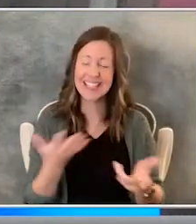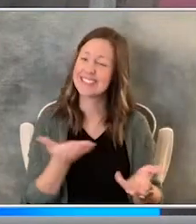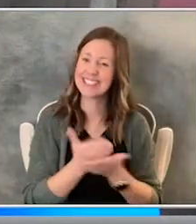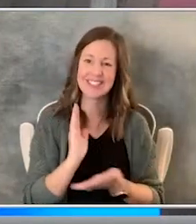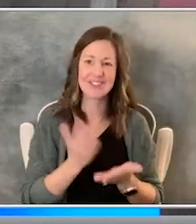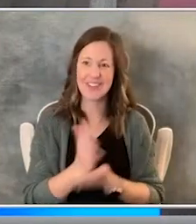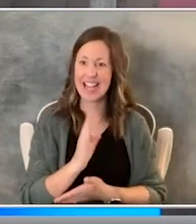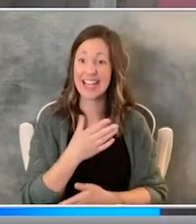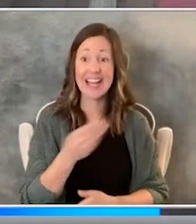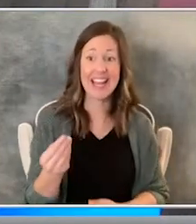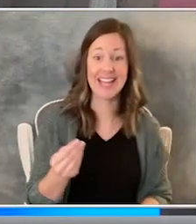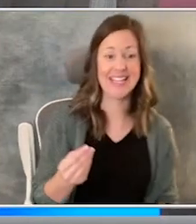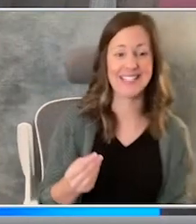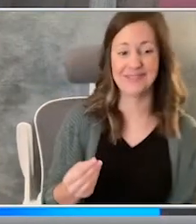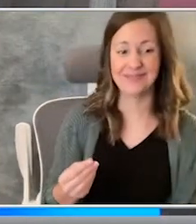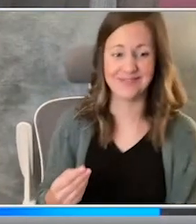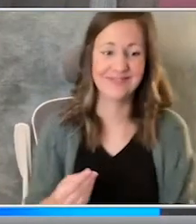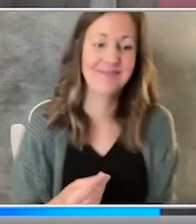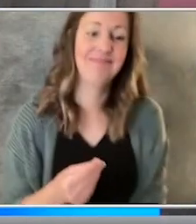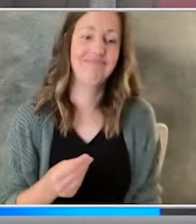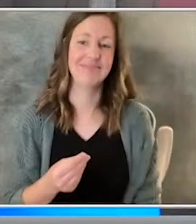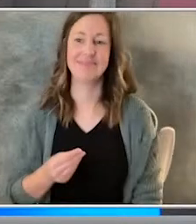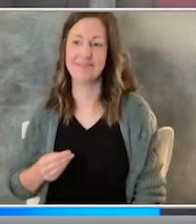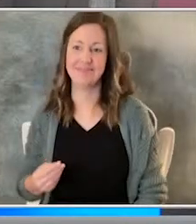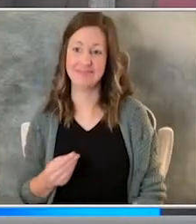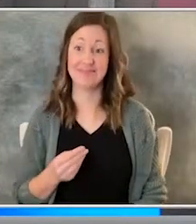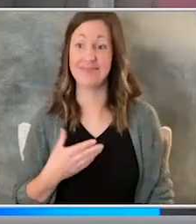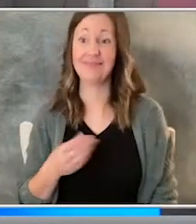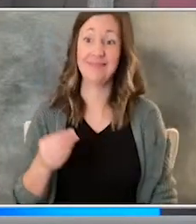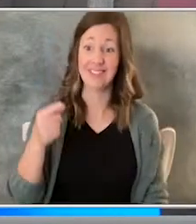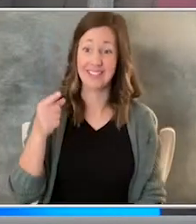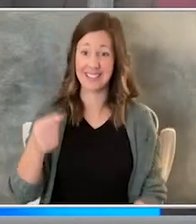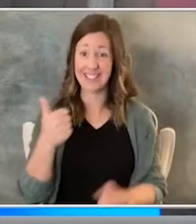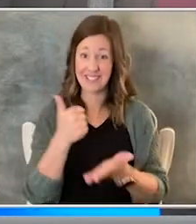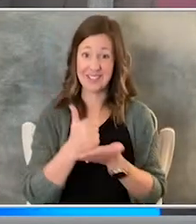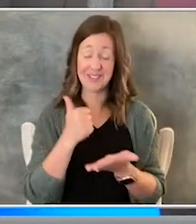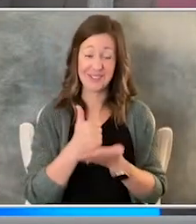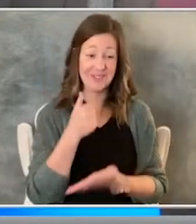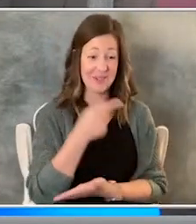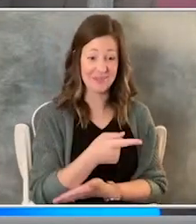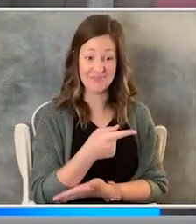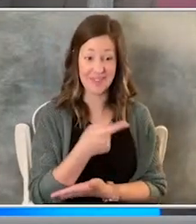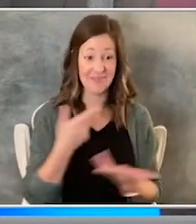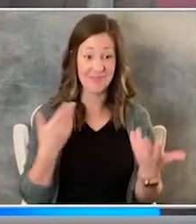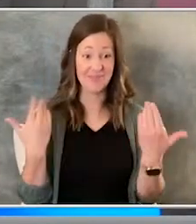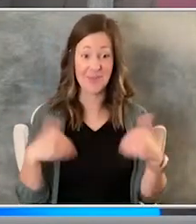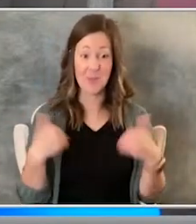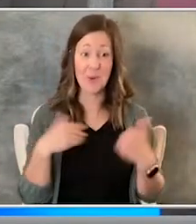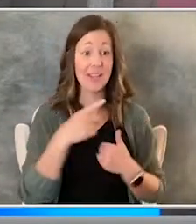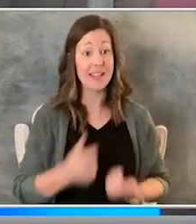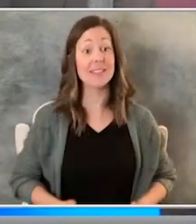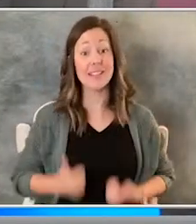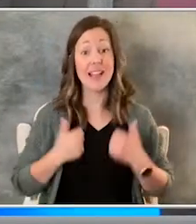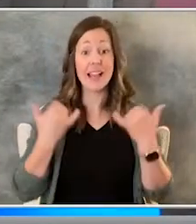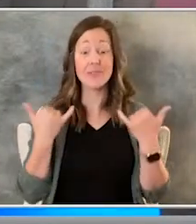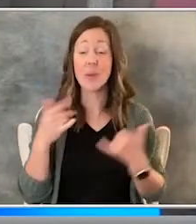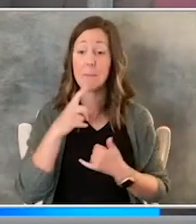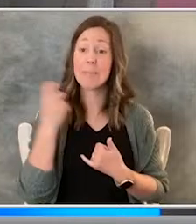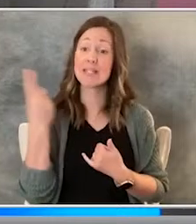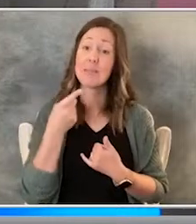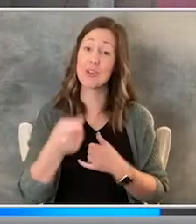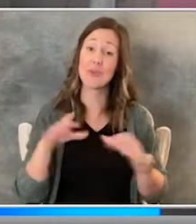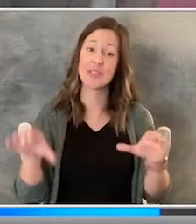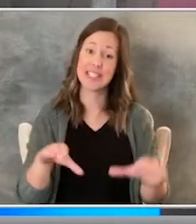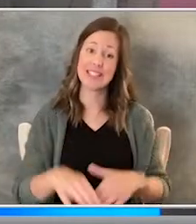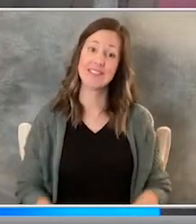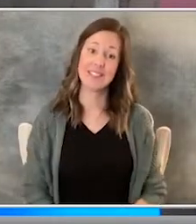Spady, we're going behind the mask and talk about living life to its fullest. Who is this sweet little creature? Hey, so that's our first